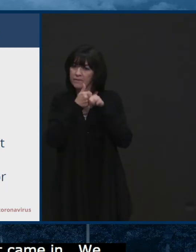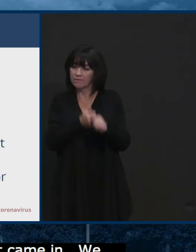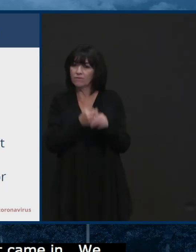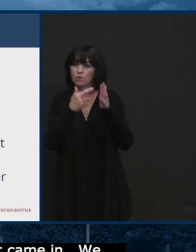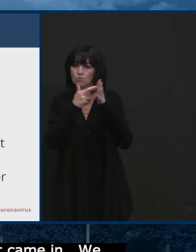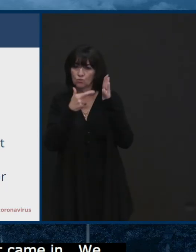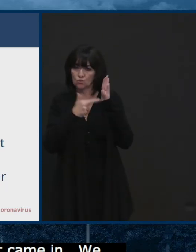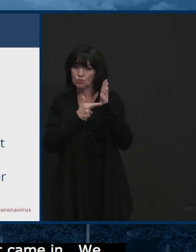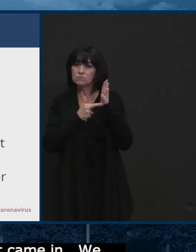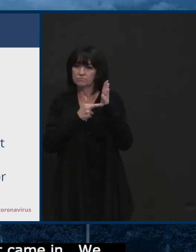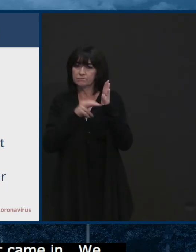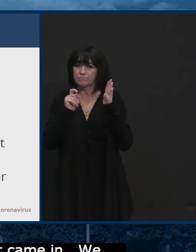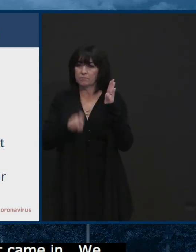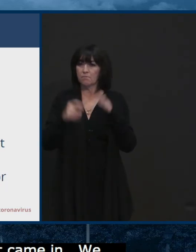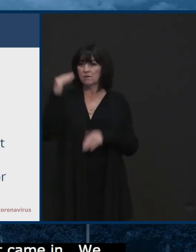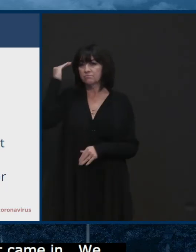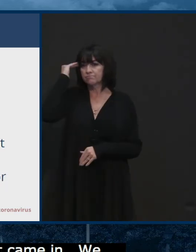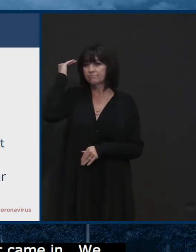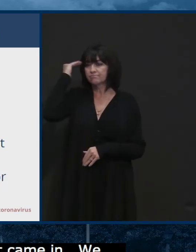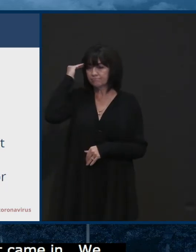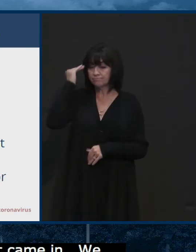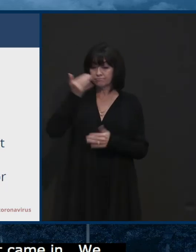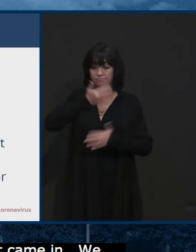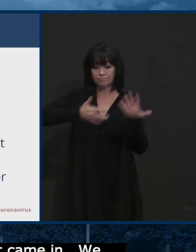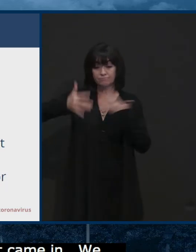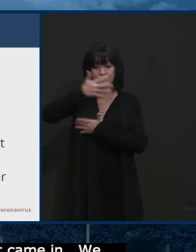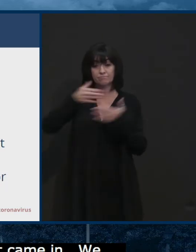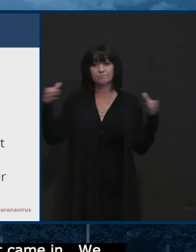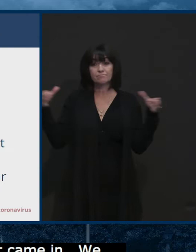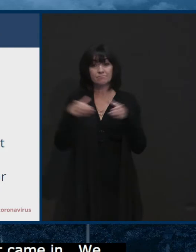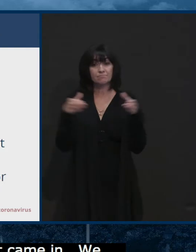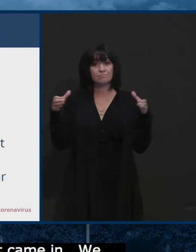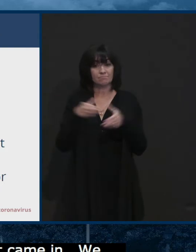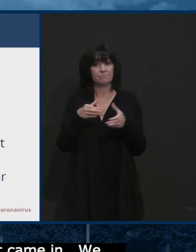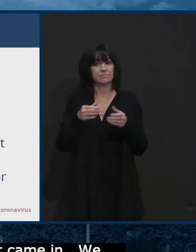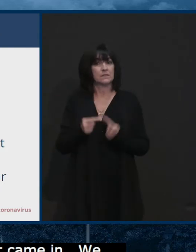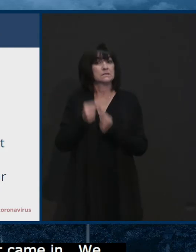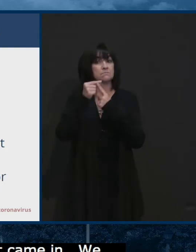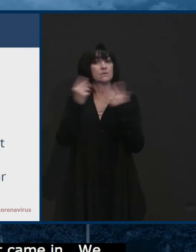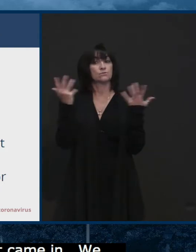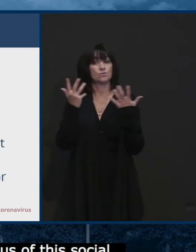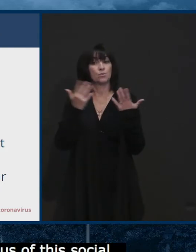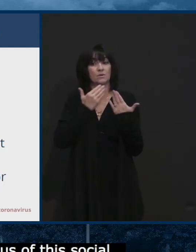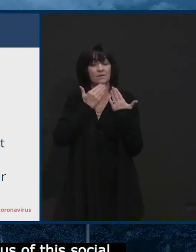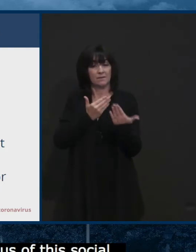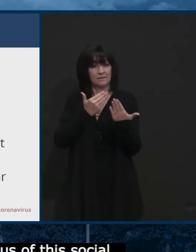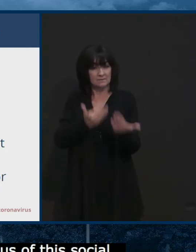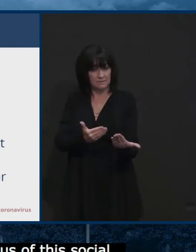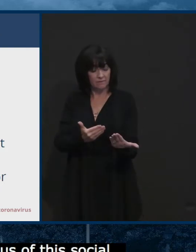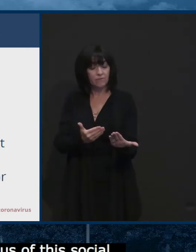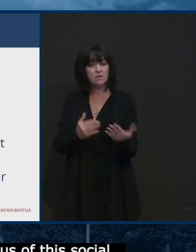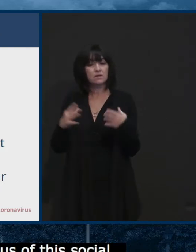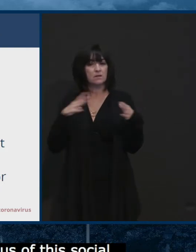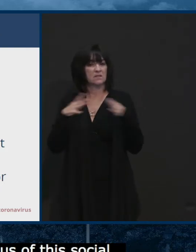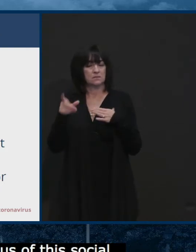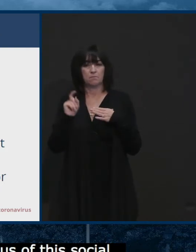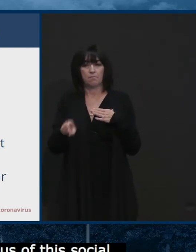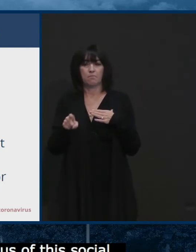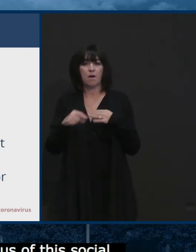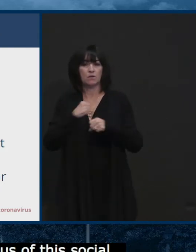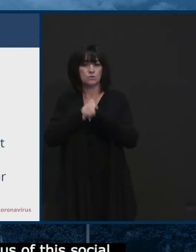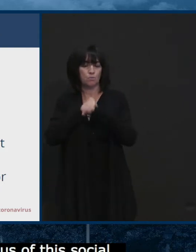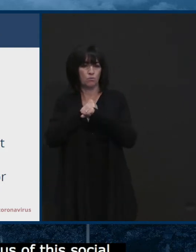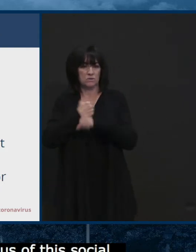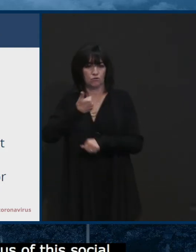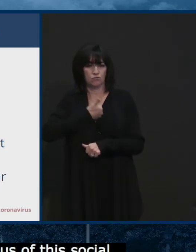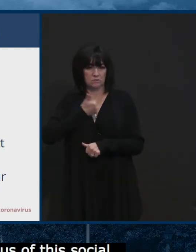conscious of the social gatherings of Thanksgiving and the holidays to make sure that we protect ourselves and,